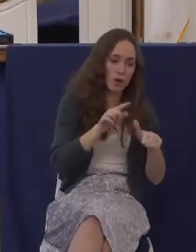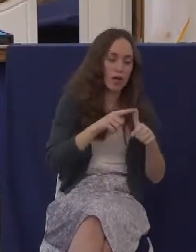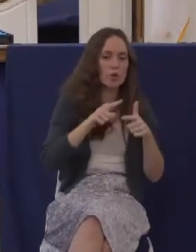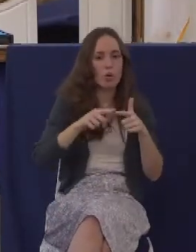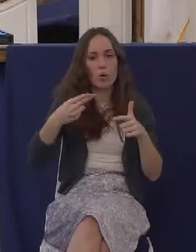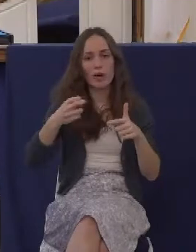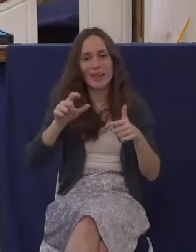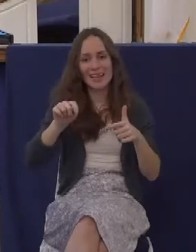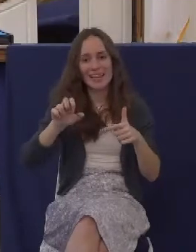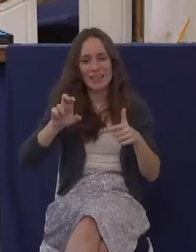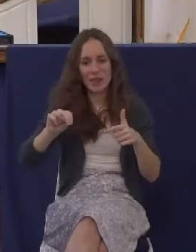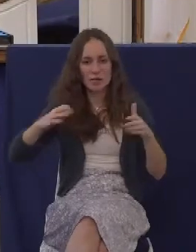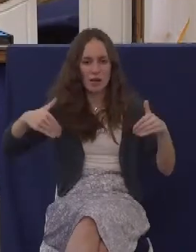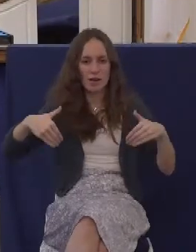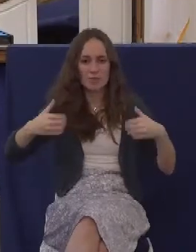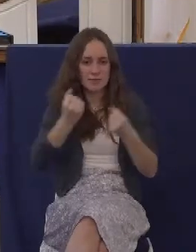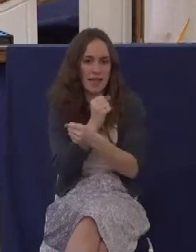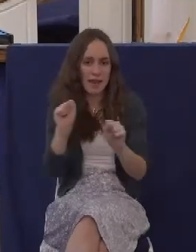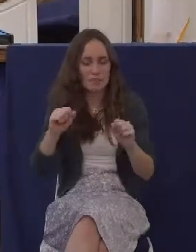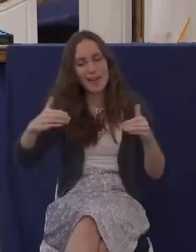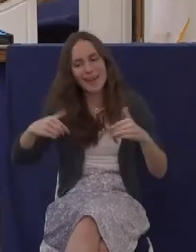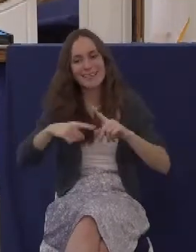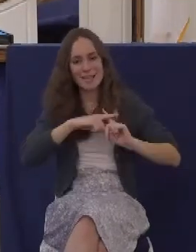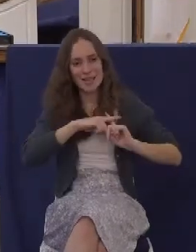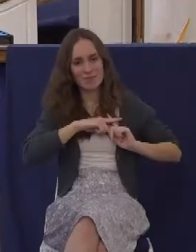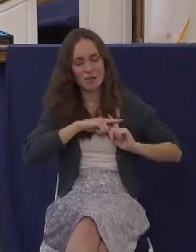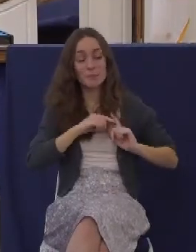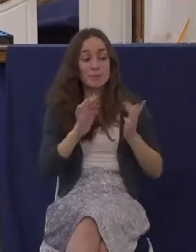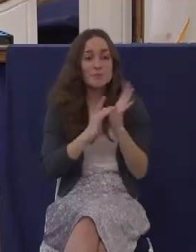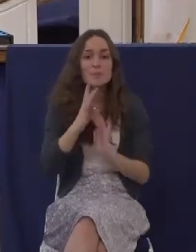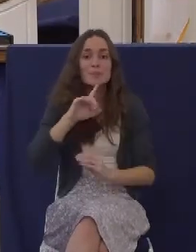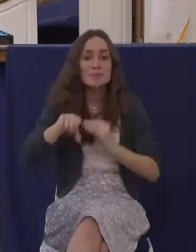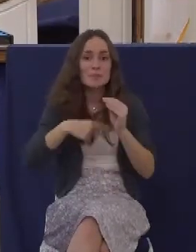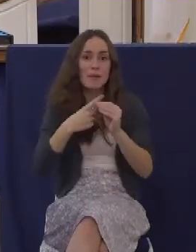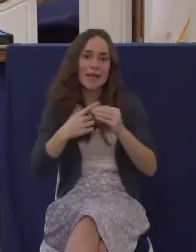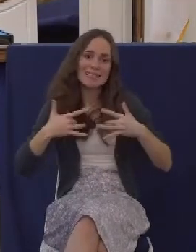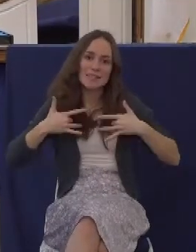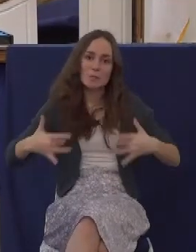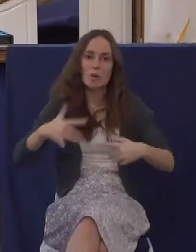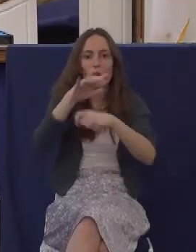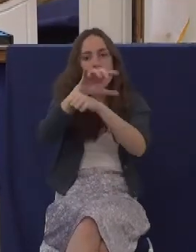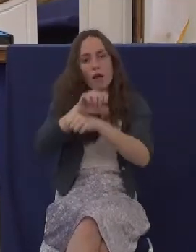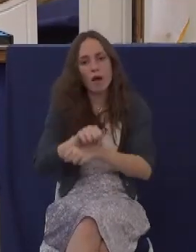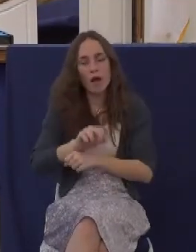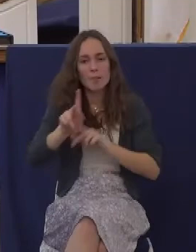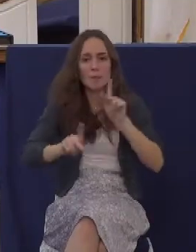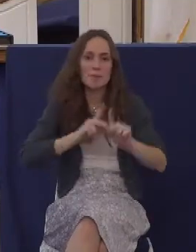He's talking about practices that were common back in that day that people were accustomed to.